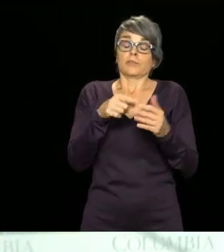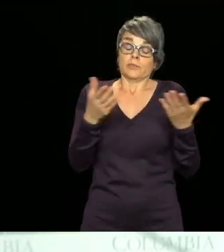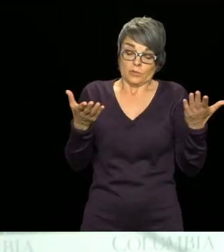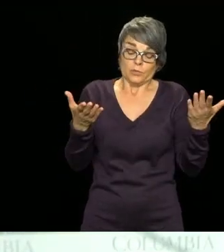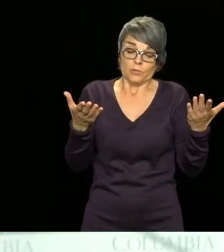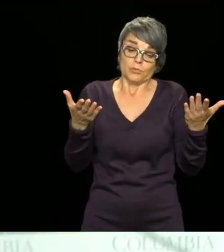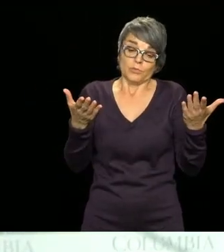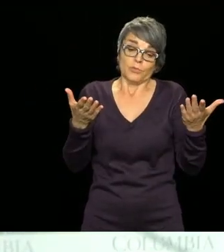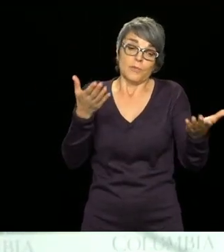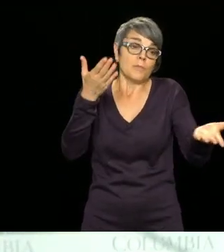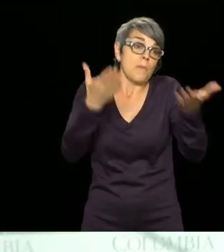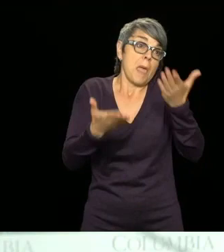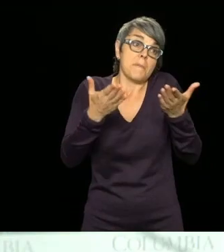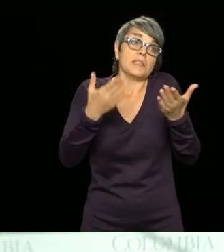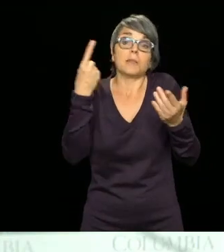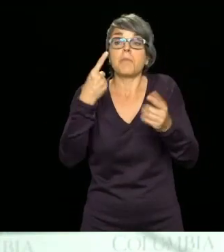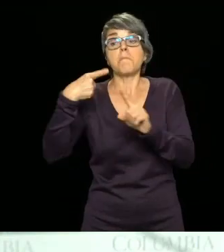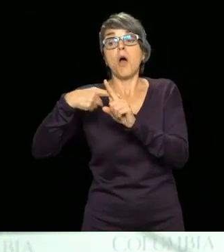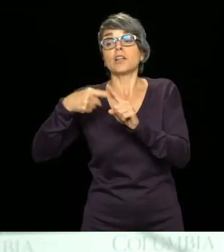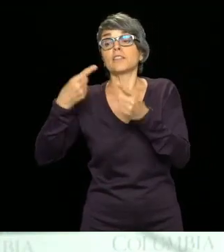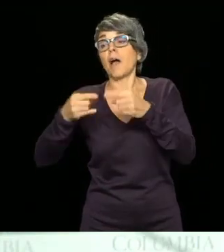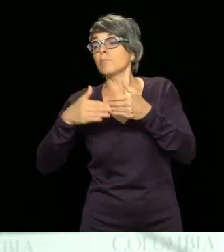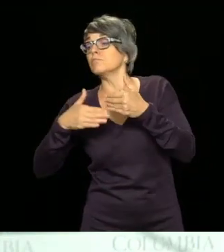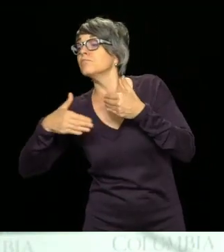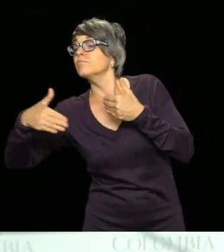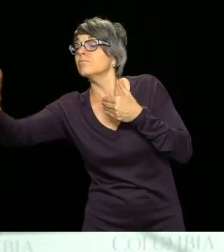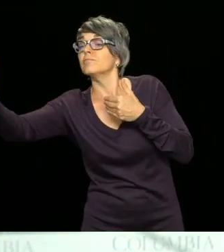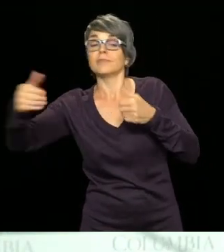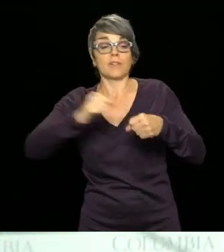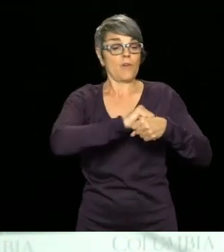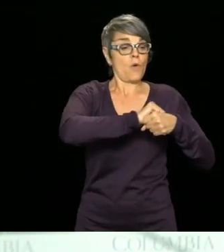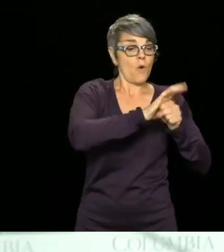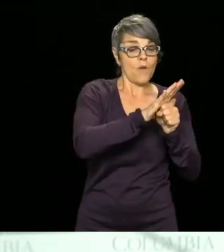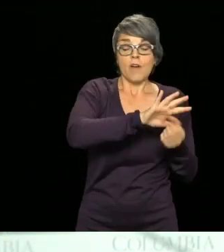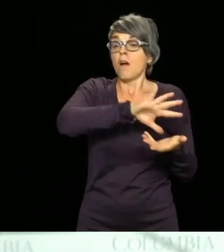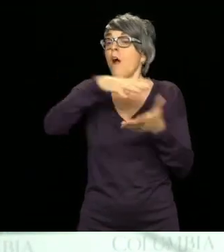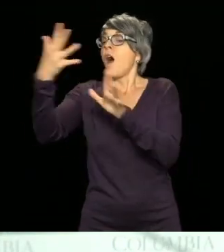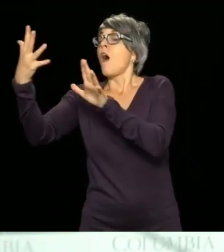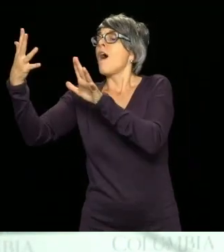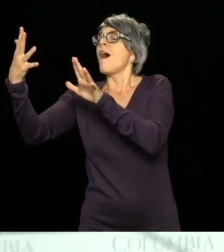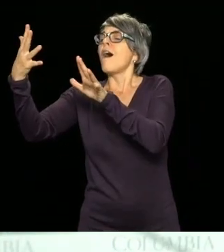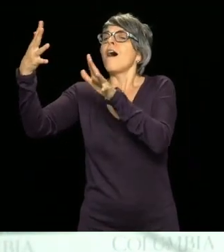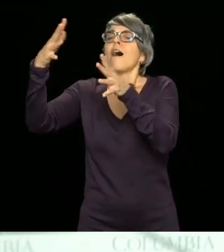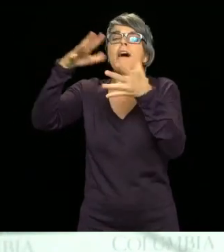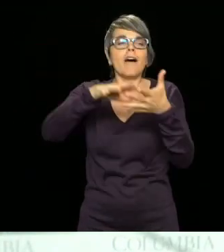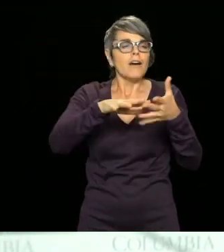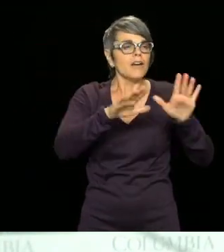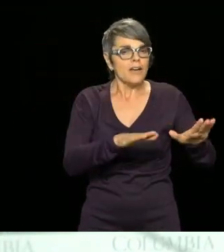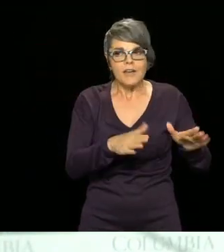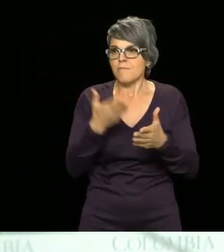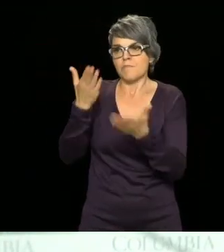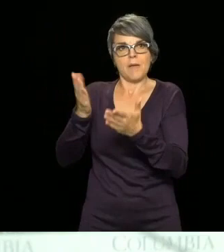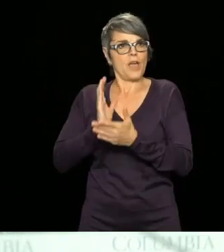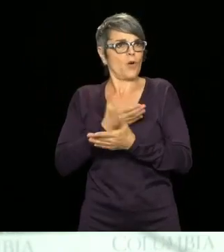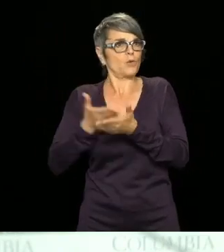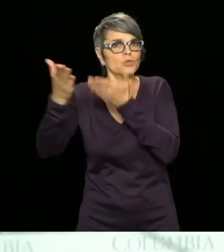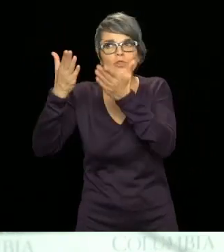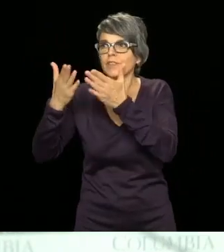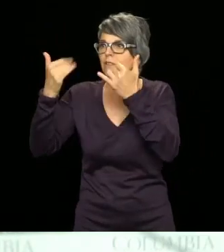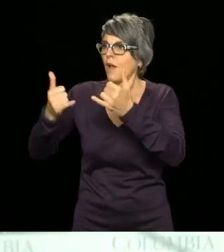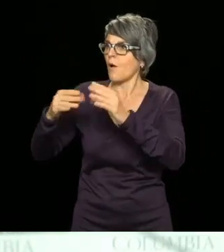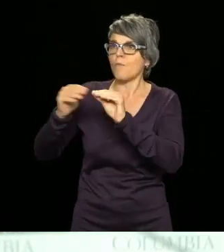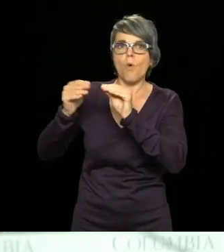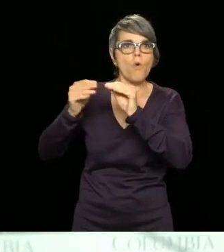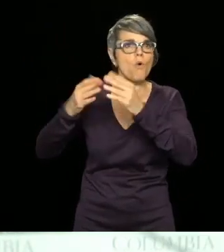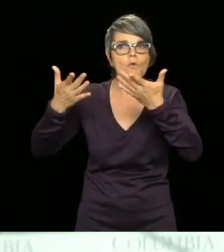look forward to that day, that hopefully by then our services will be more mobile and will be more seamless and will have the ability to